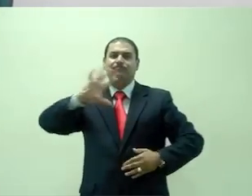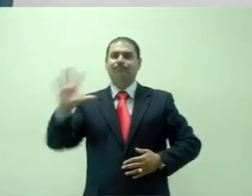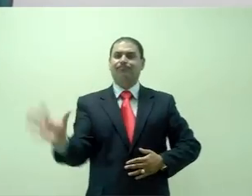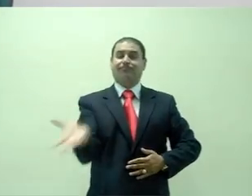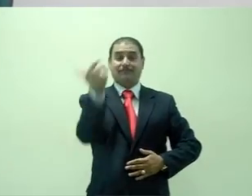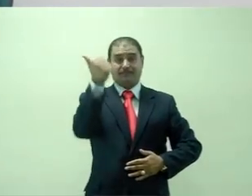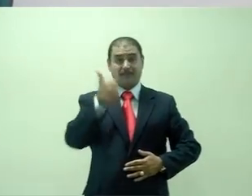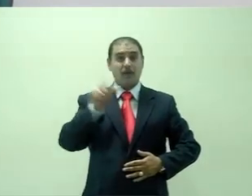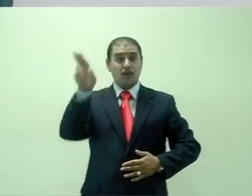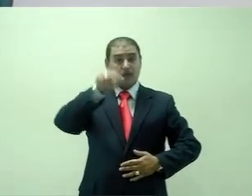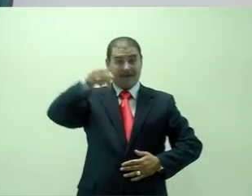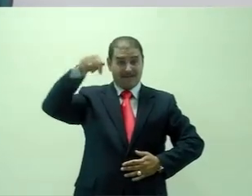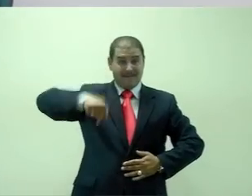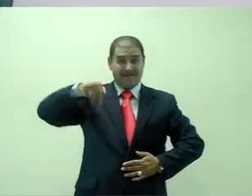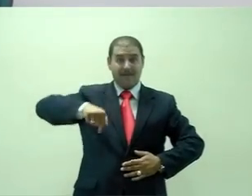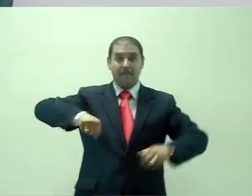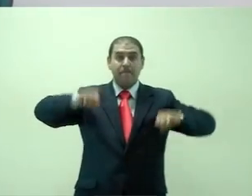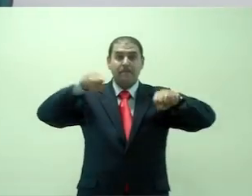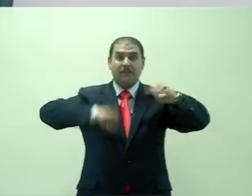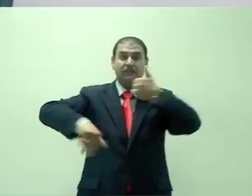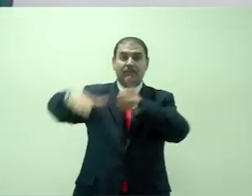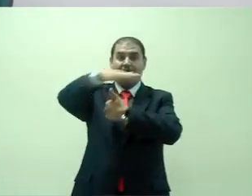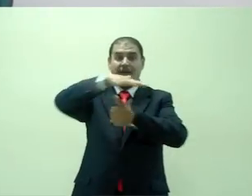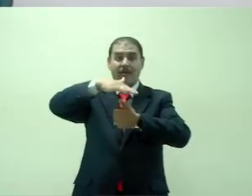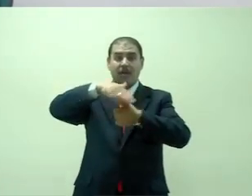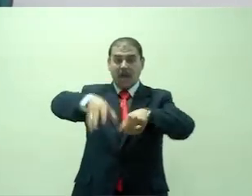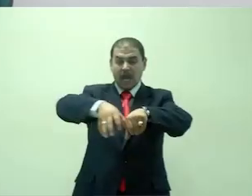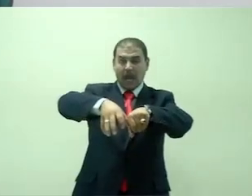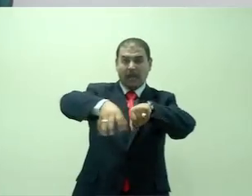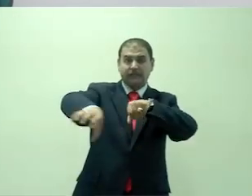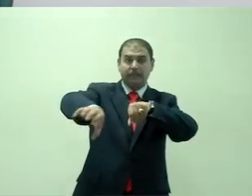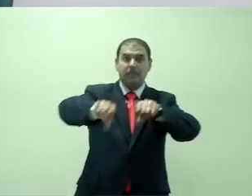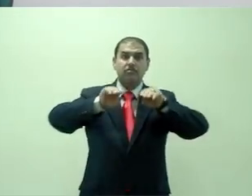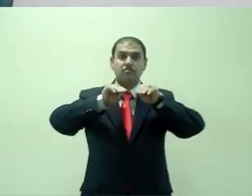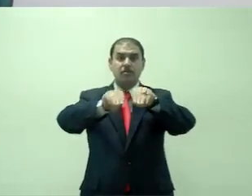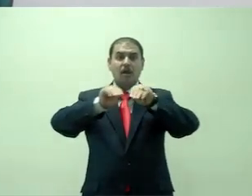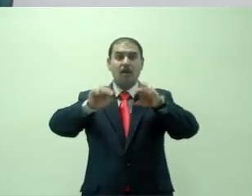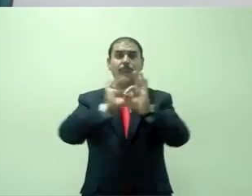start at the beginning means that we need to focus on